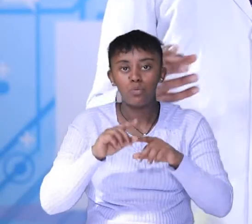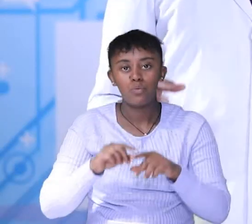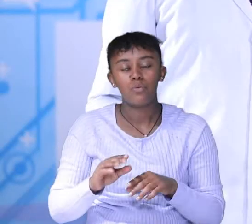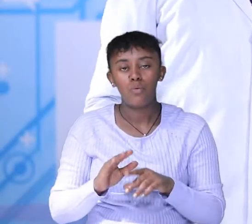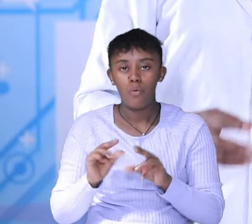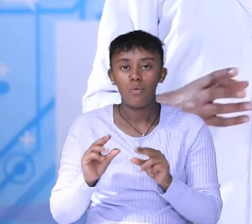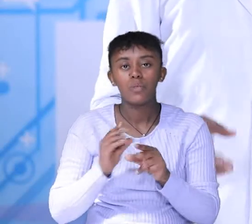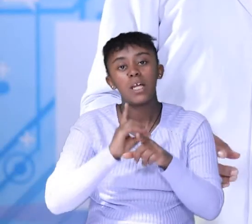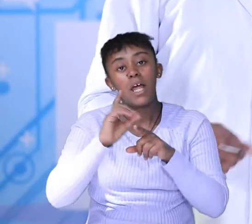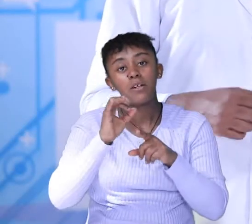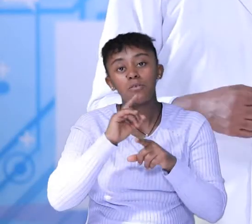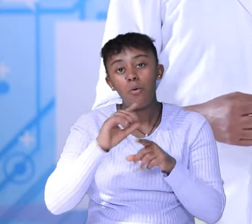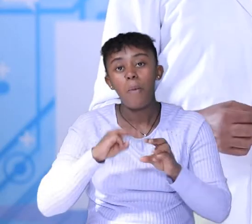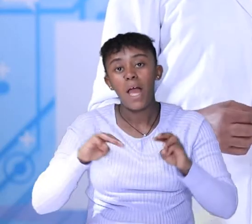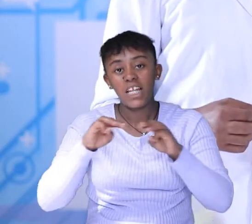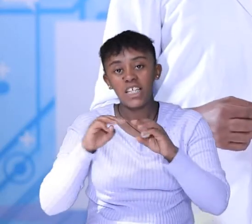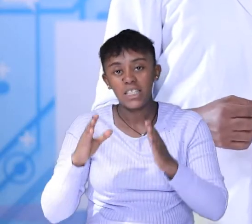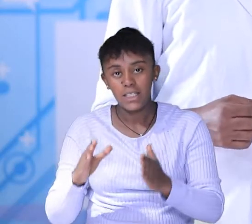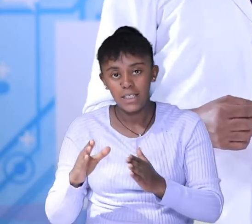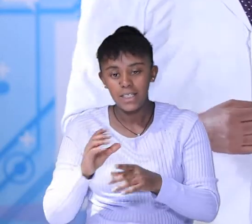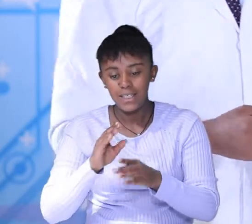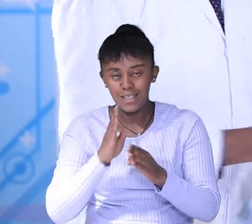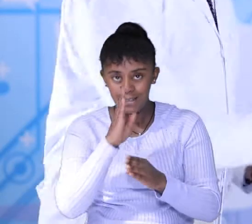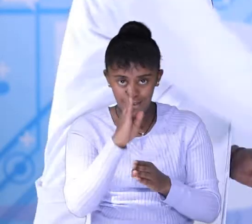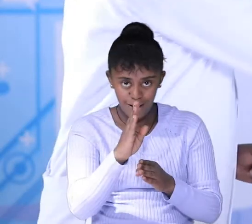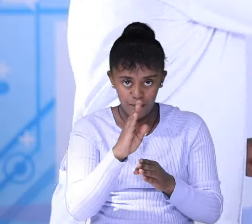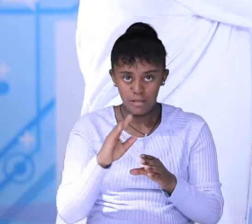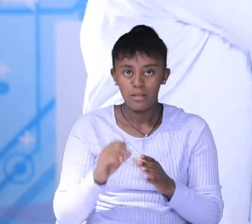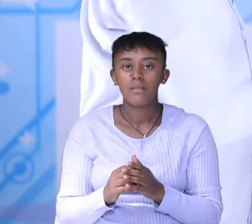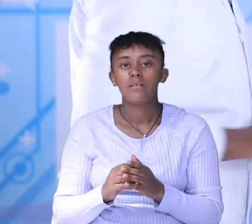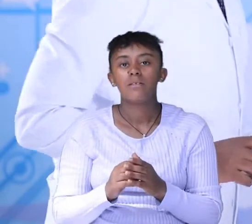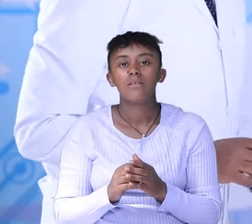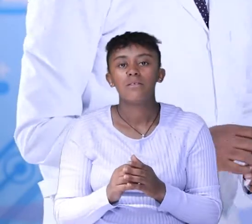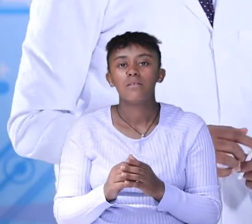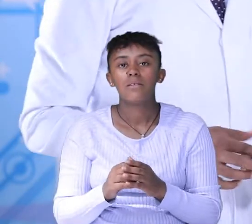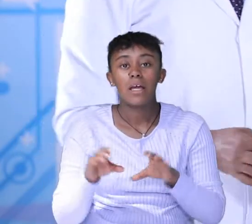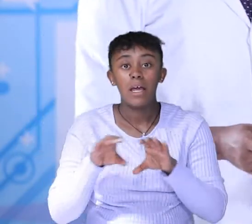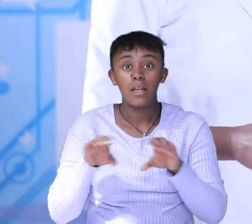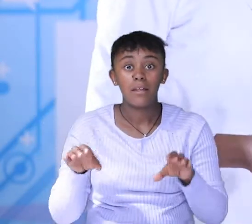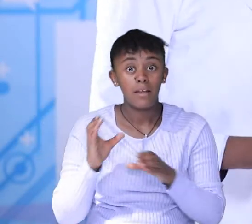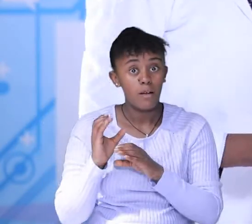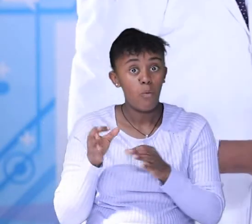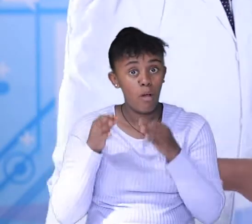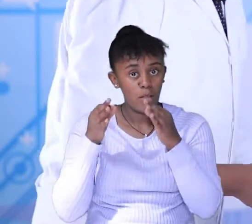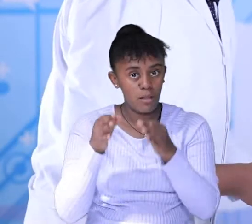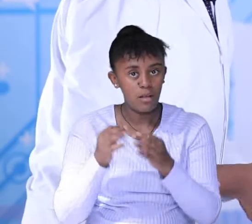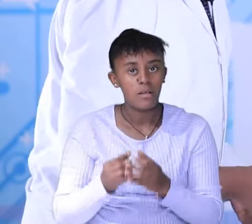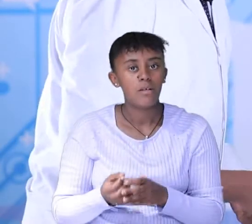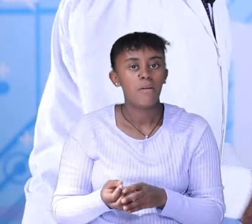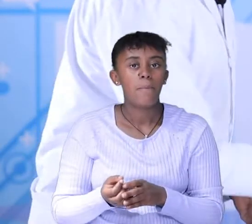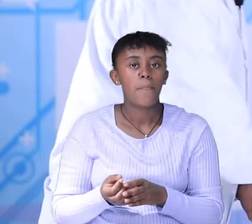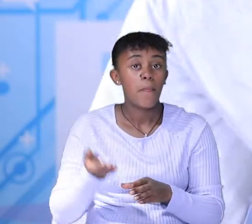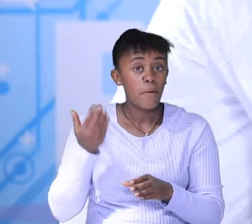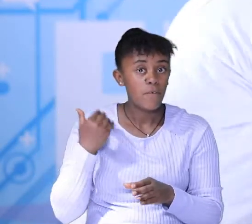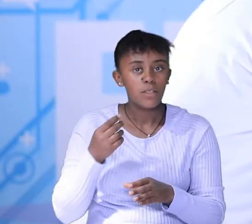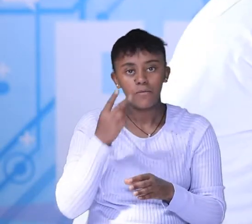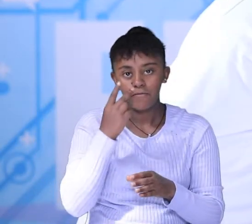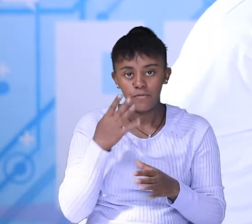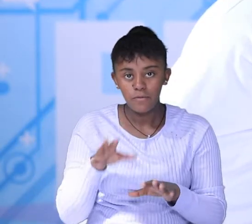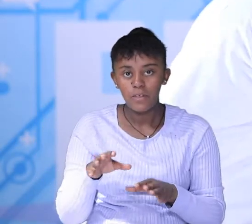it's symbolized by a Greek letter mu. And it's a vector quantity, and its direction is along the area. Actually, when we